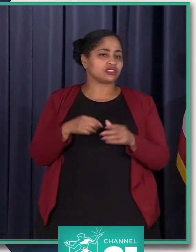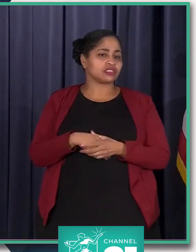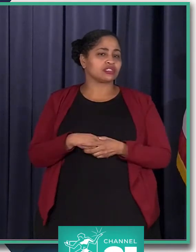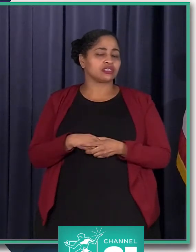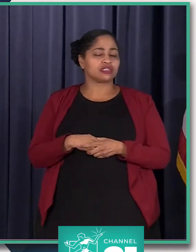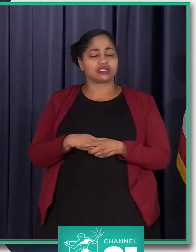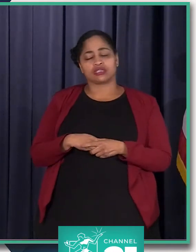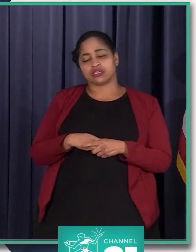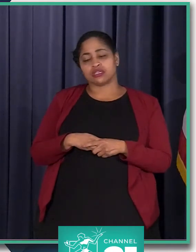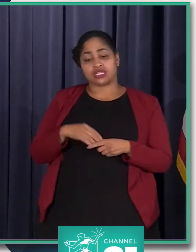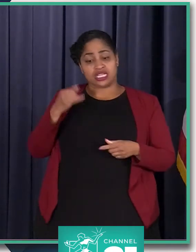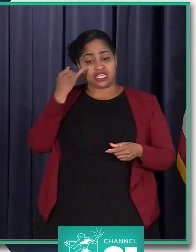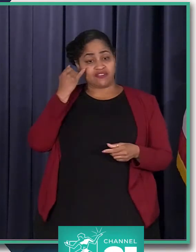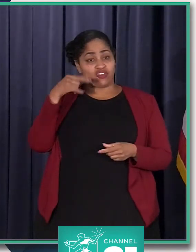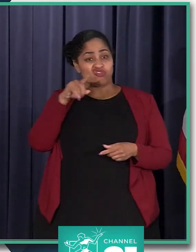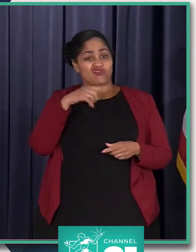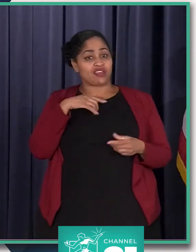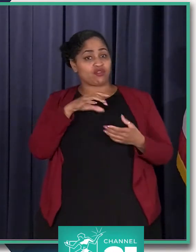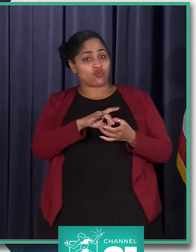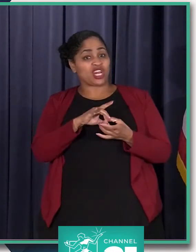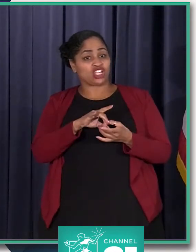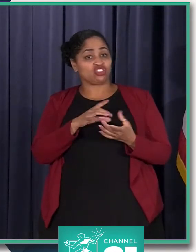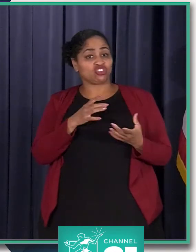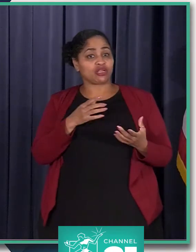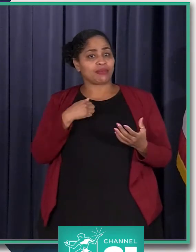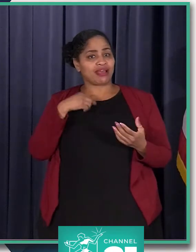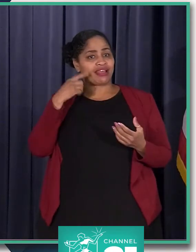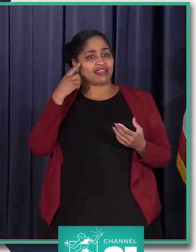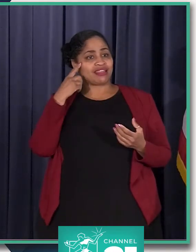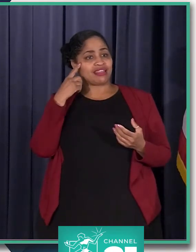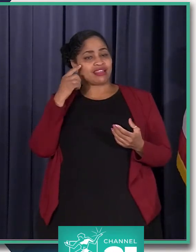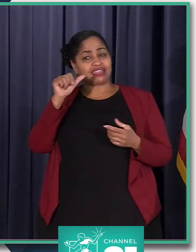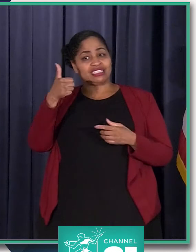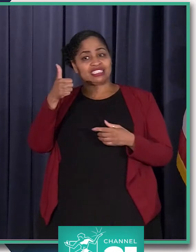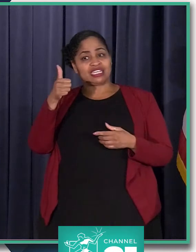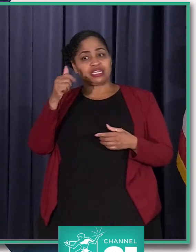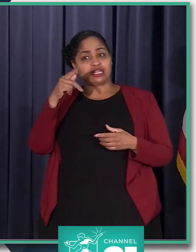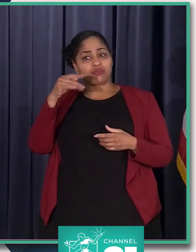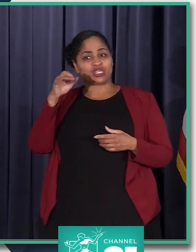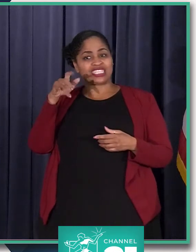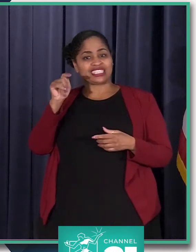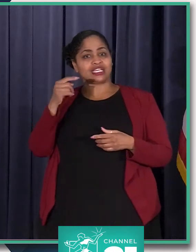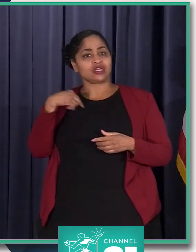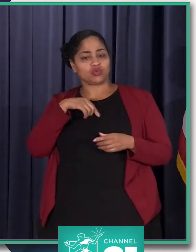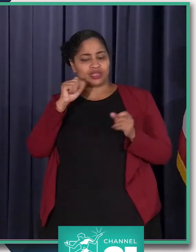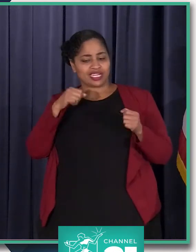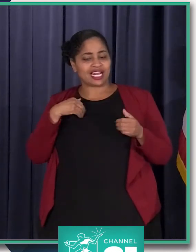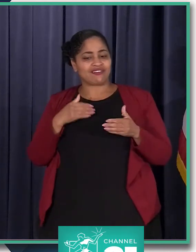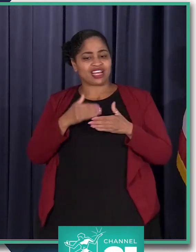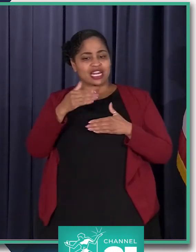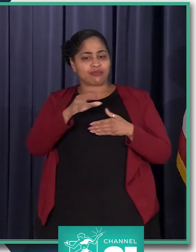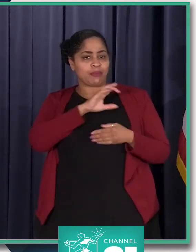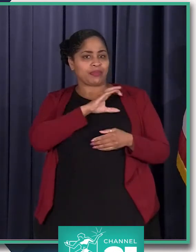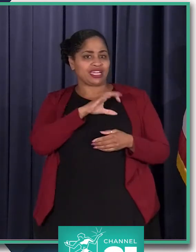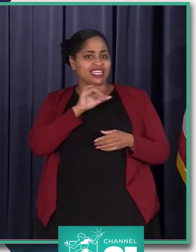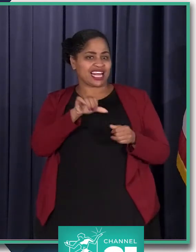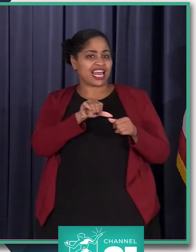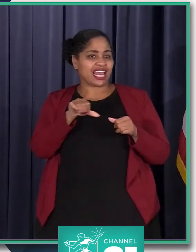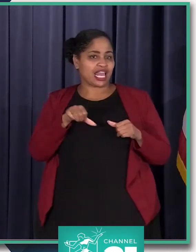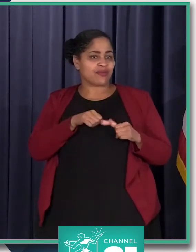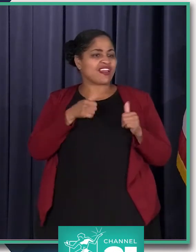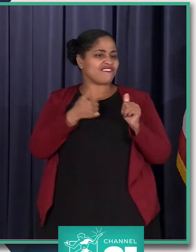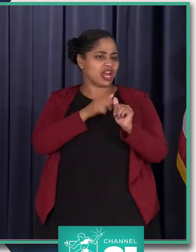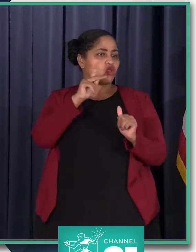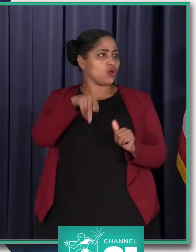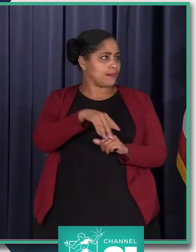So if you have a relationship, I think that's the 10th precinct, we can have the neighborhood police officer in that area follow